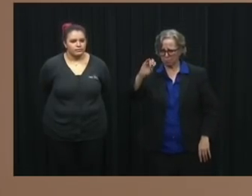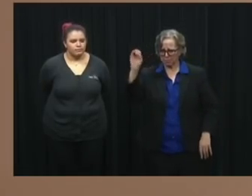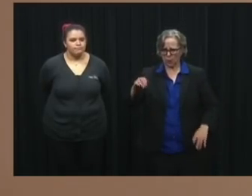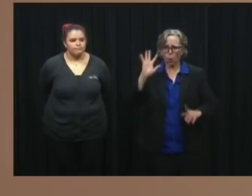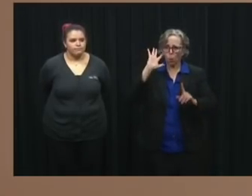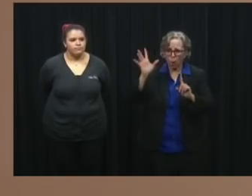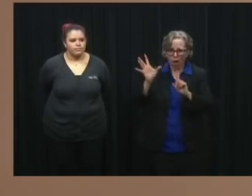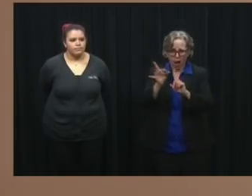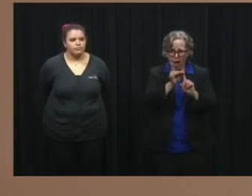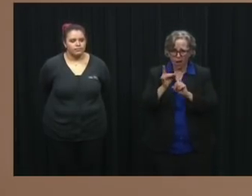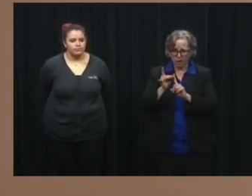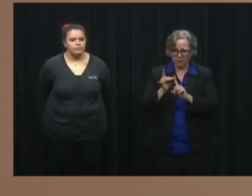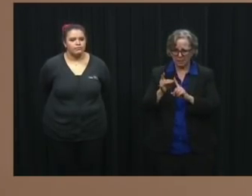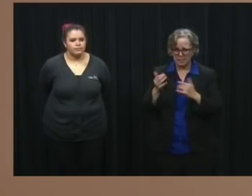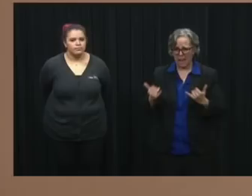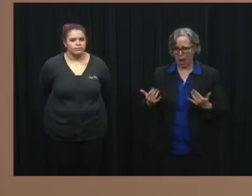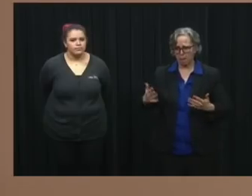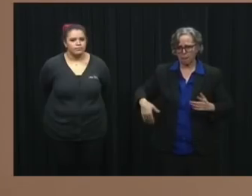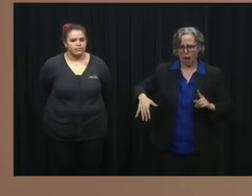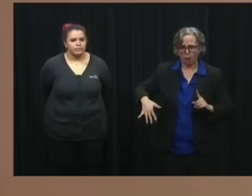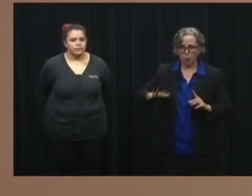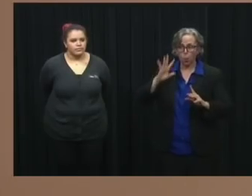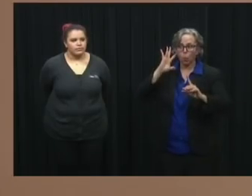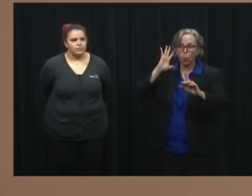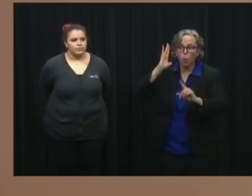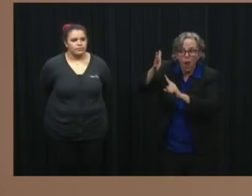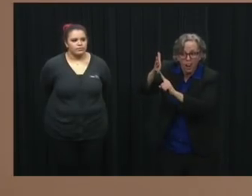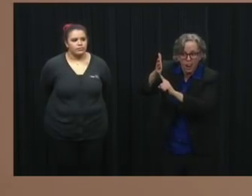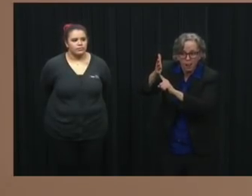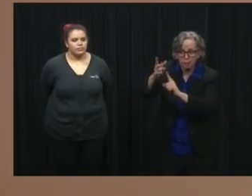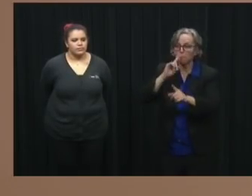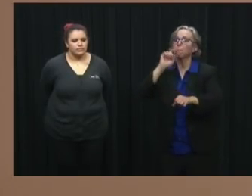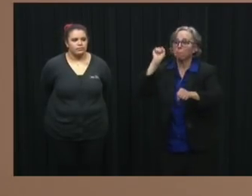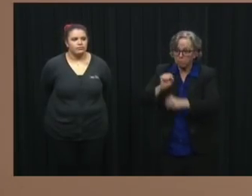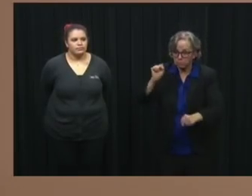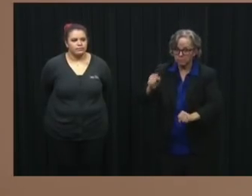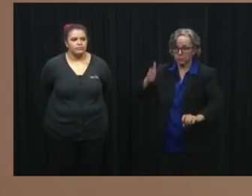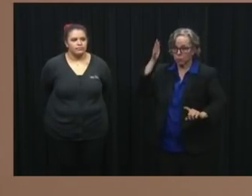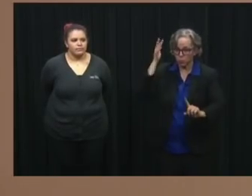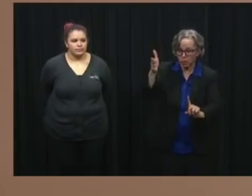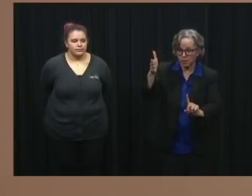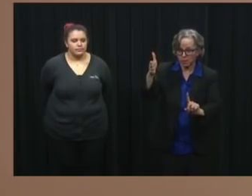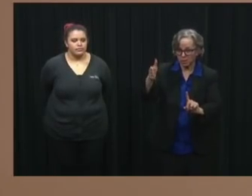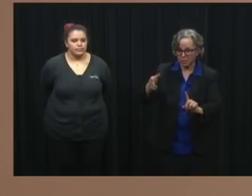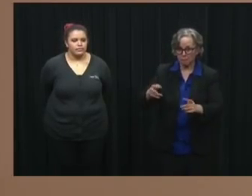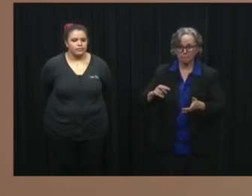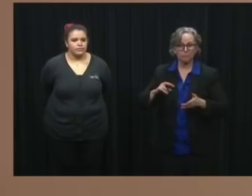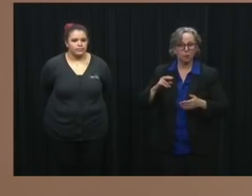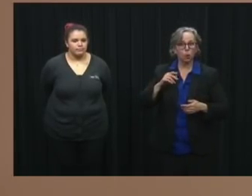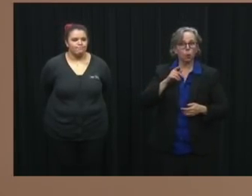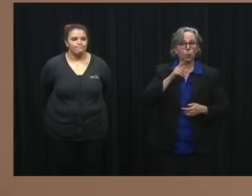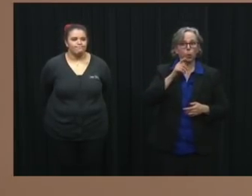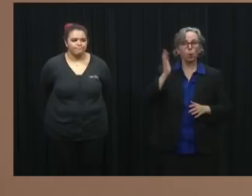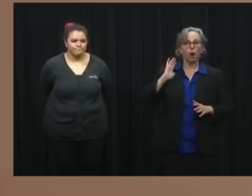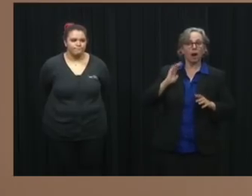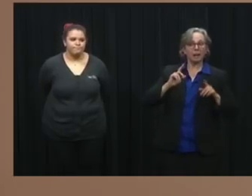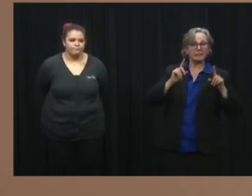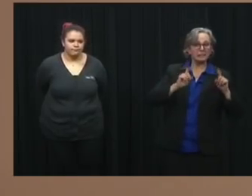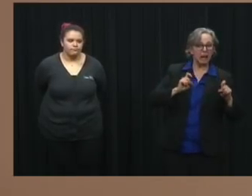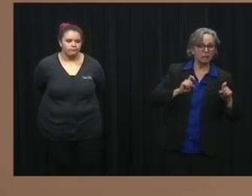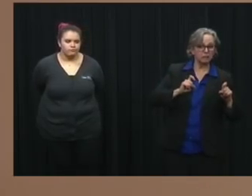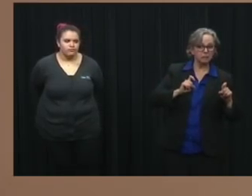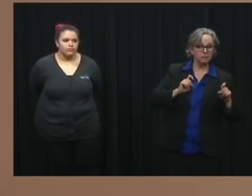come. It's very poorly understood at this point who got tested and who didn't in those early days. As you